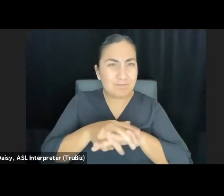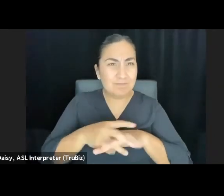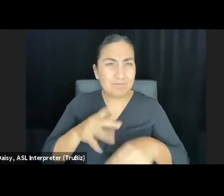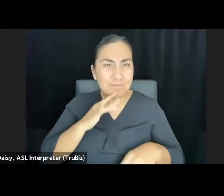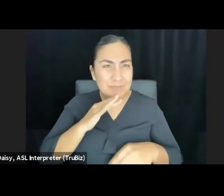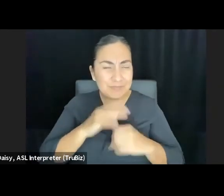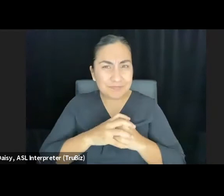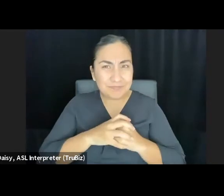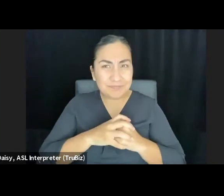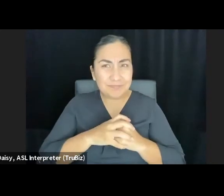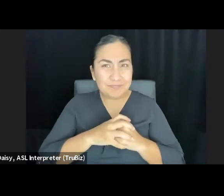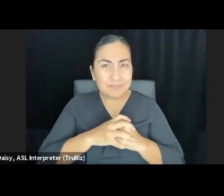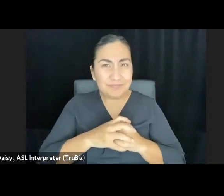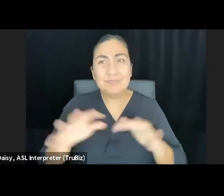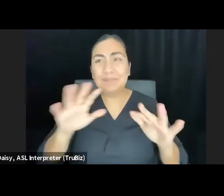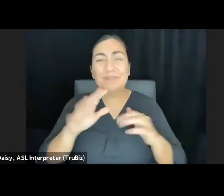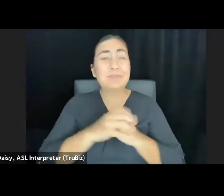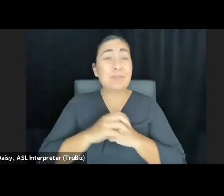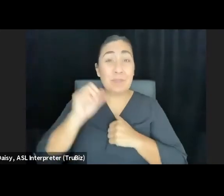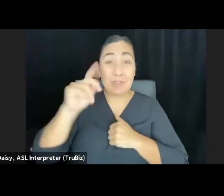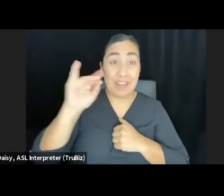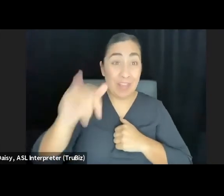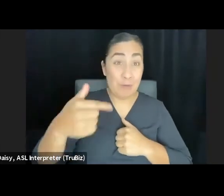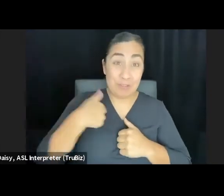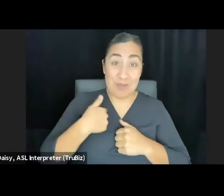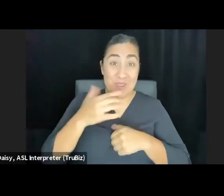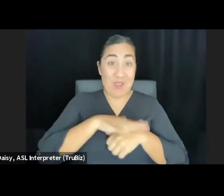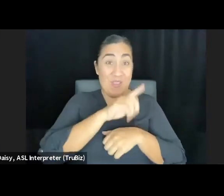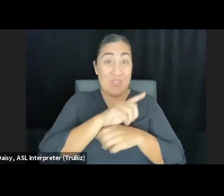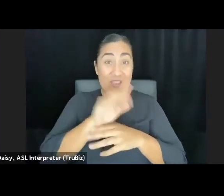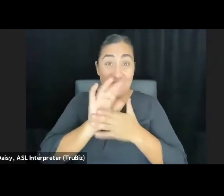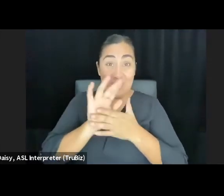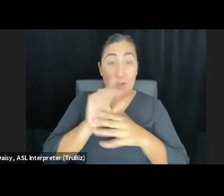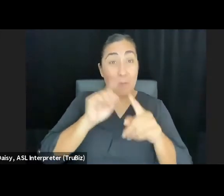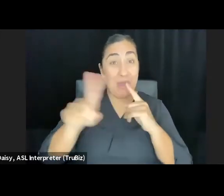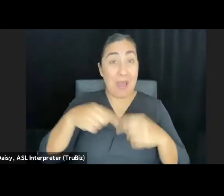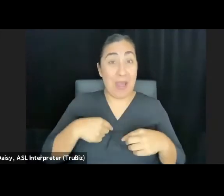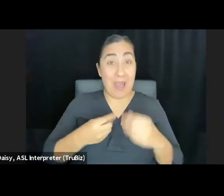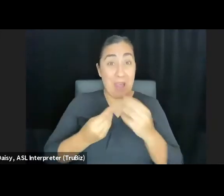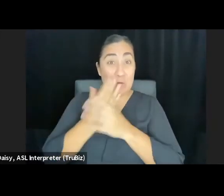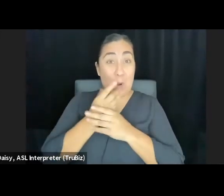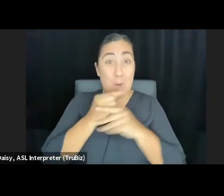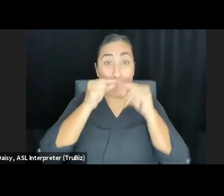Mission Indians. That was me in the video, but I grew a mustache in quarantine, so that looks a little different.